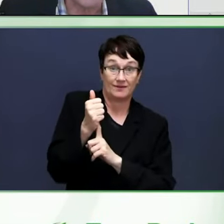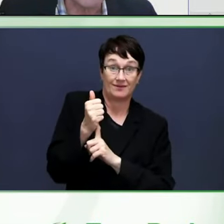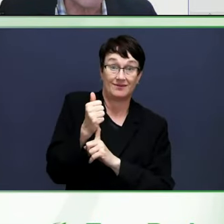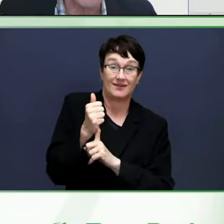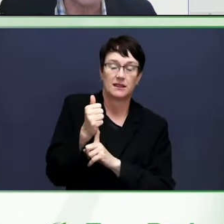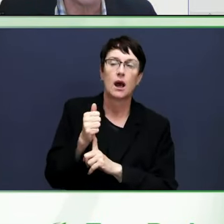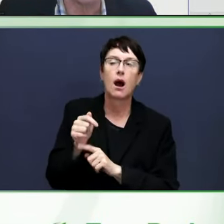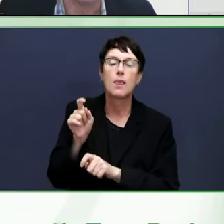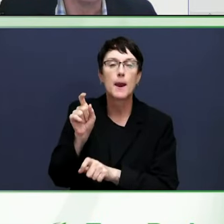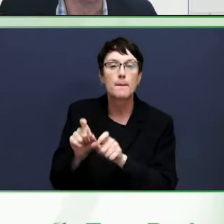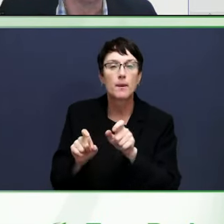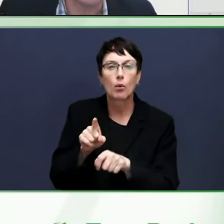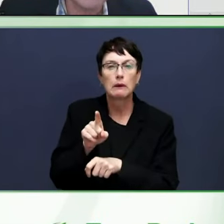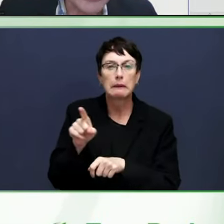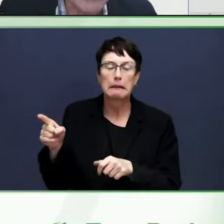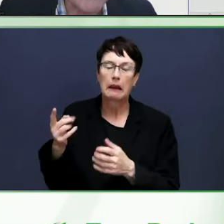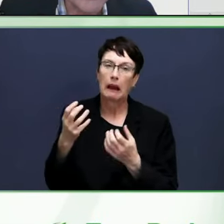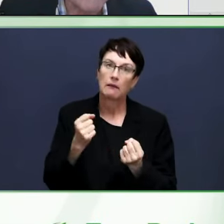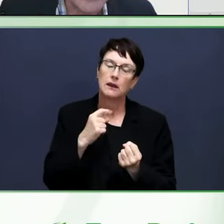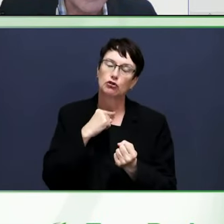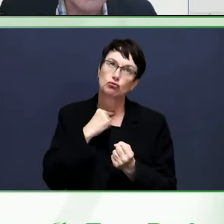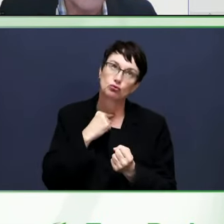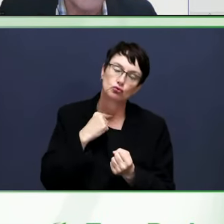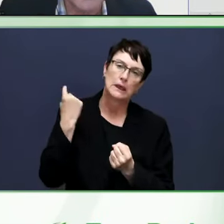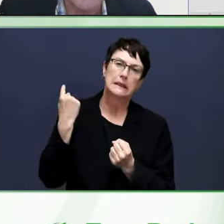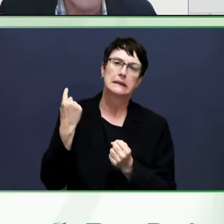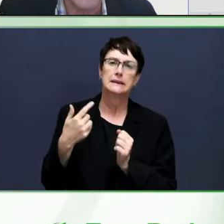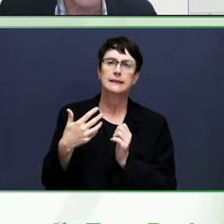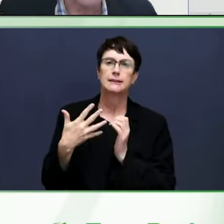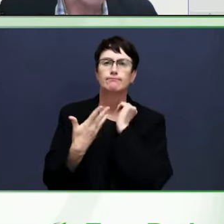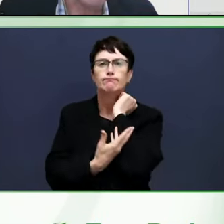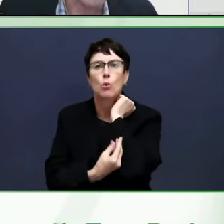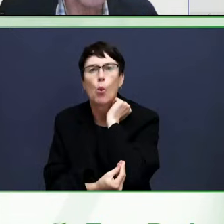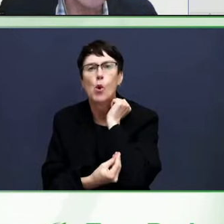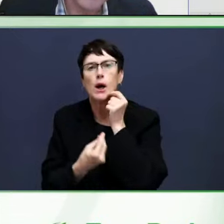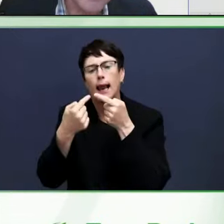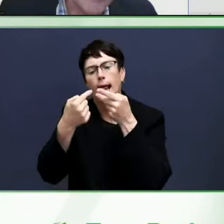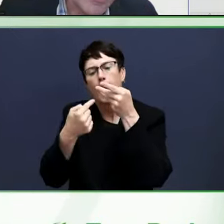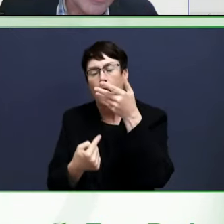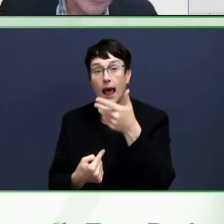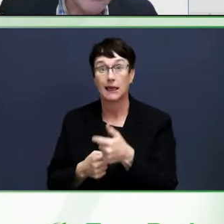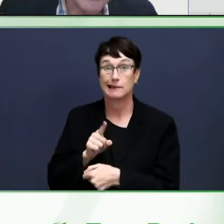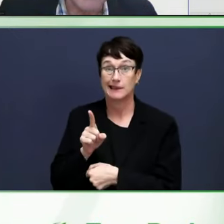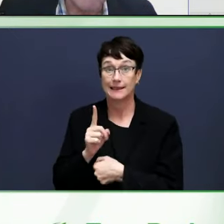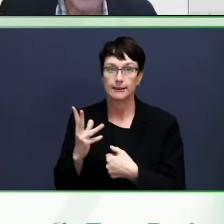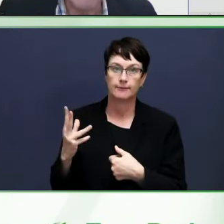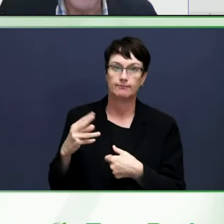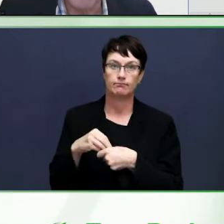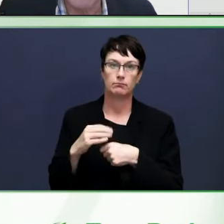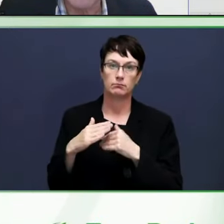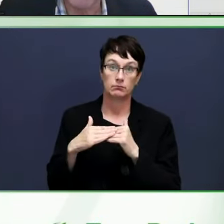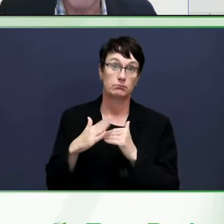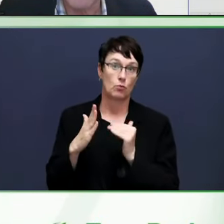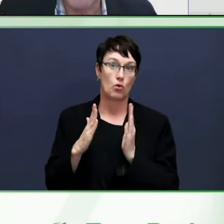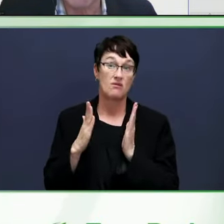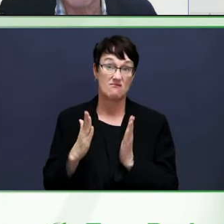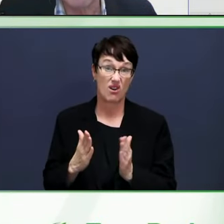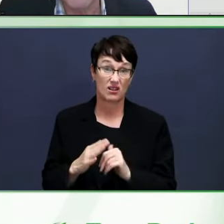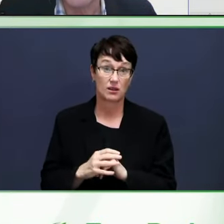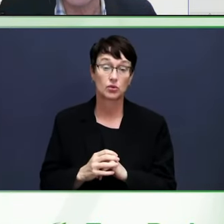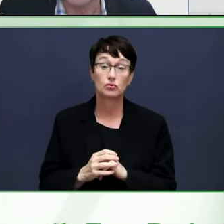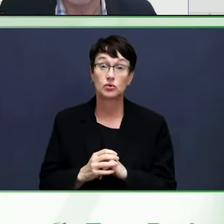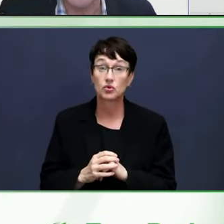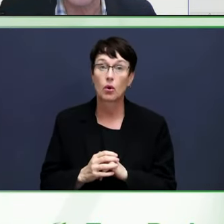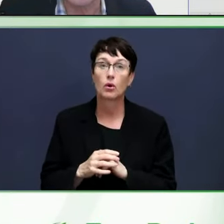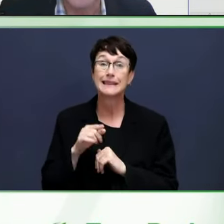From then on, with European Social Fund Plus funding, 175 million euros, we